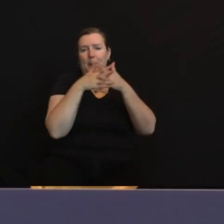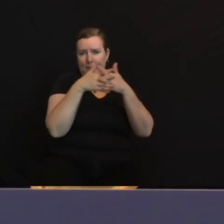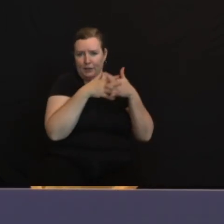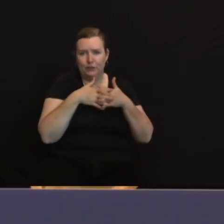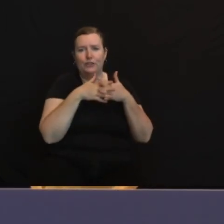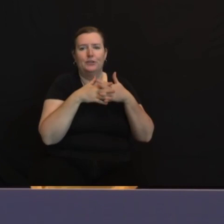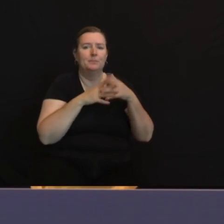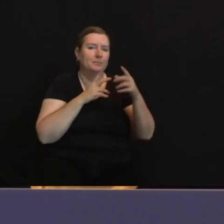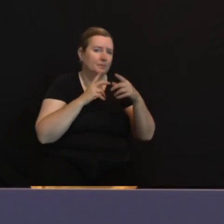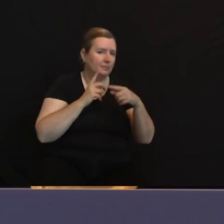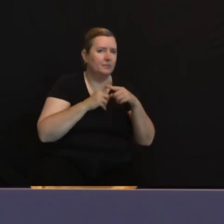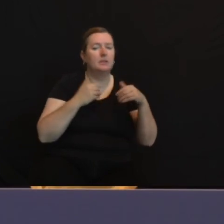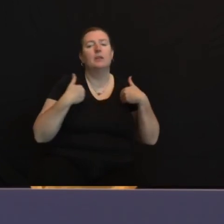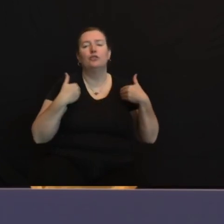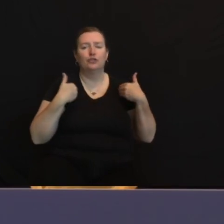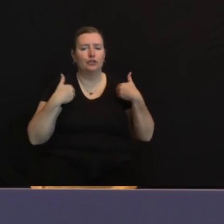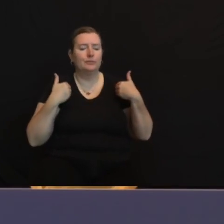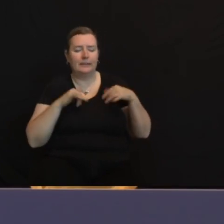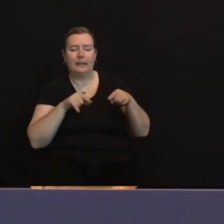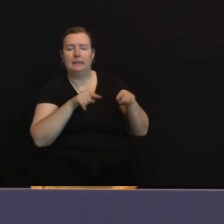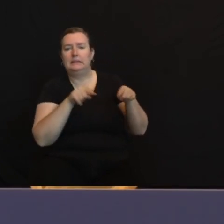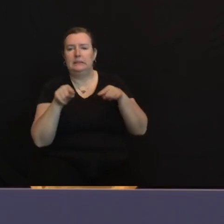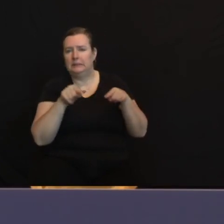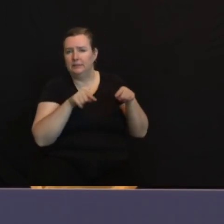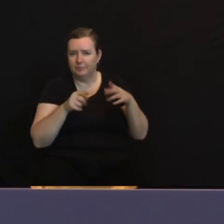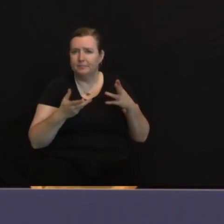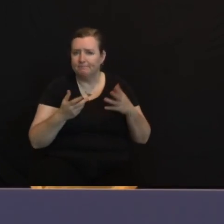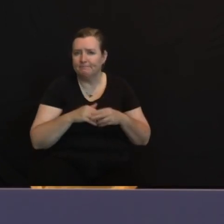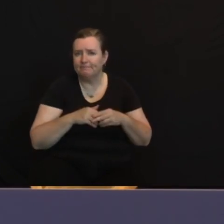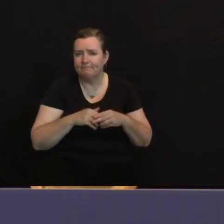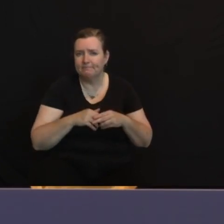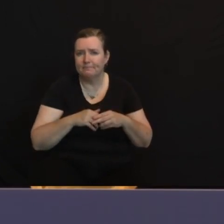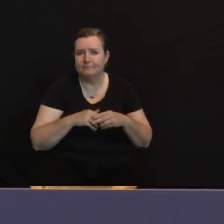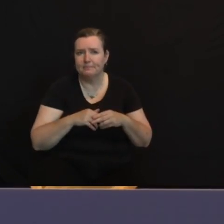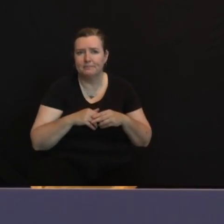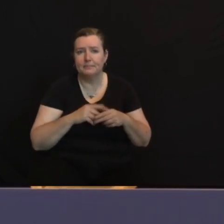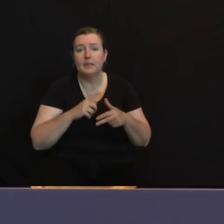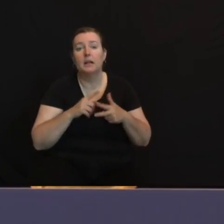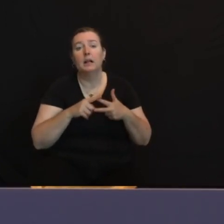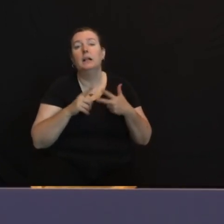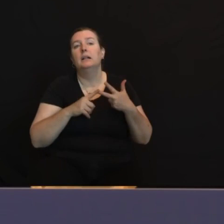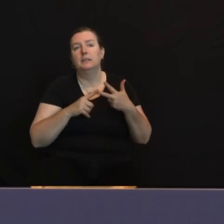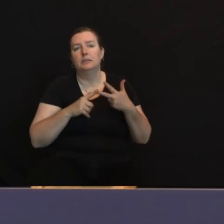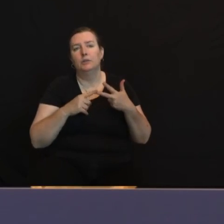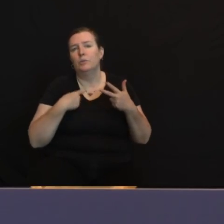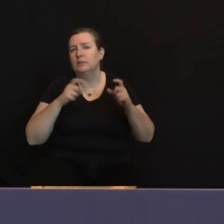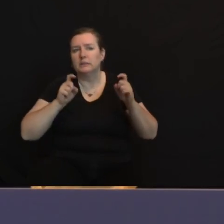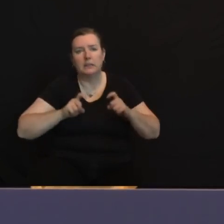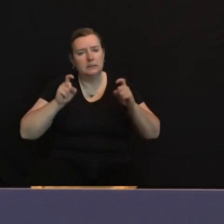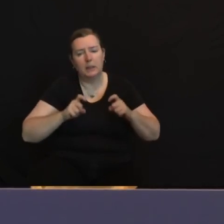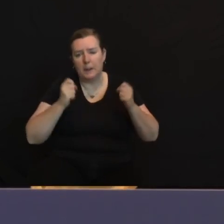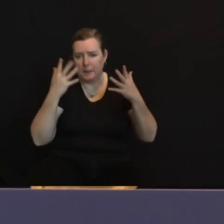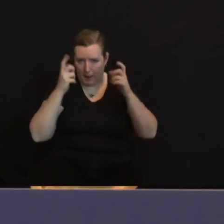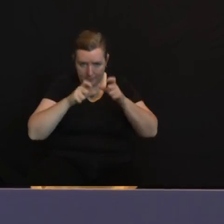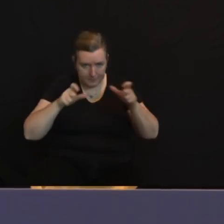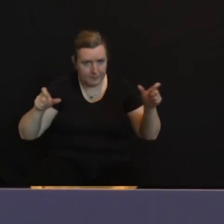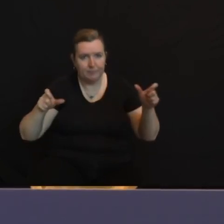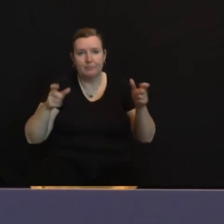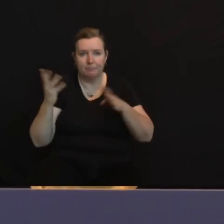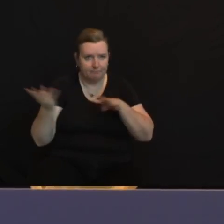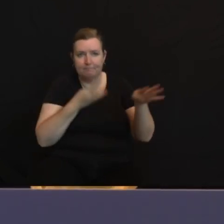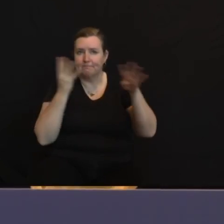the demographics associated with that. And thirdly, we're testing a lot of people in our state. Per capita, we're testing a ton of folks.